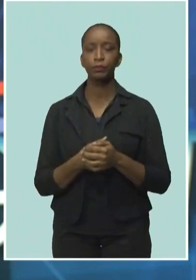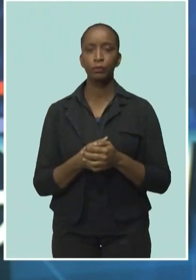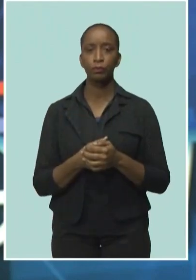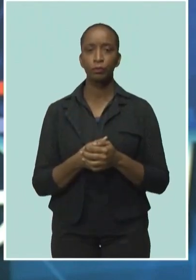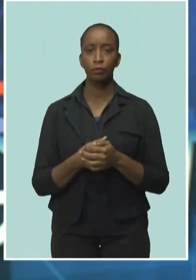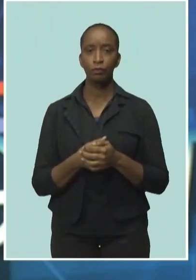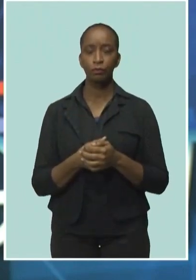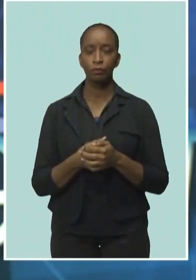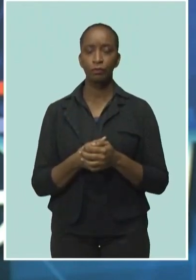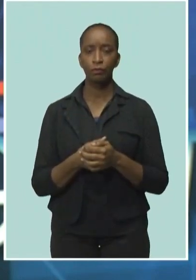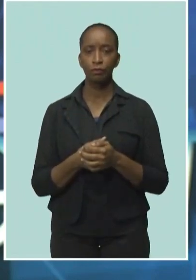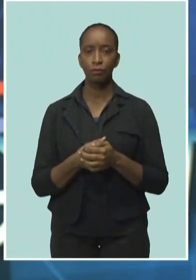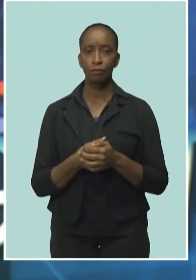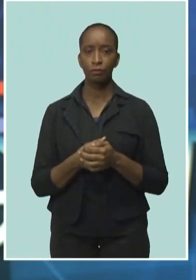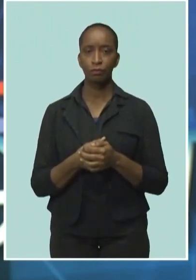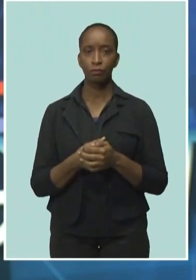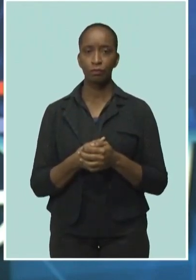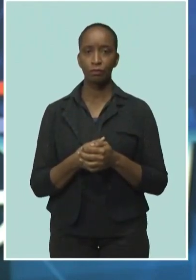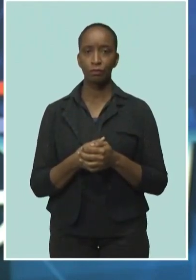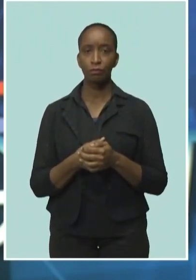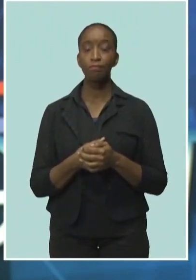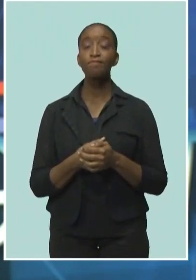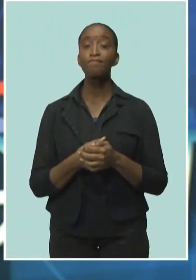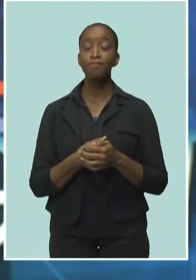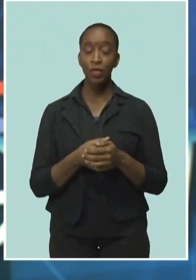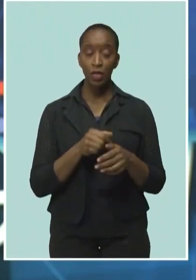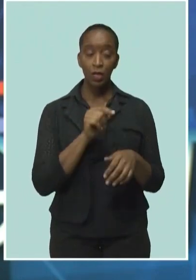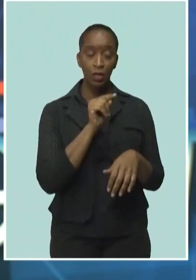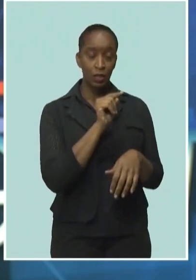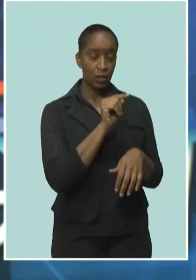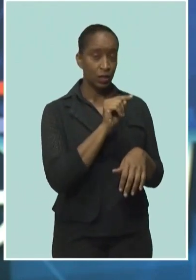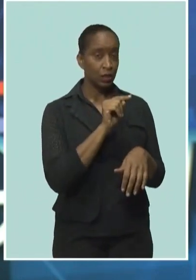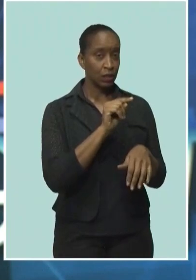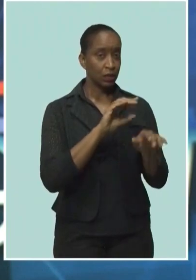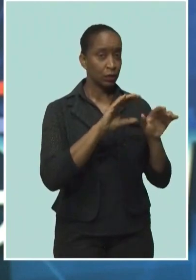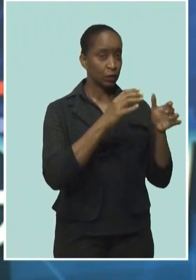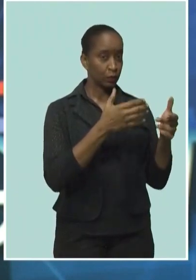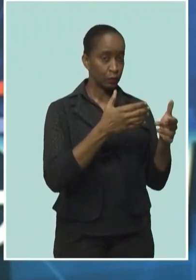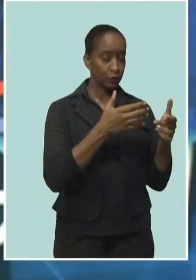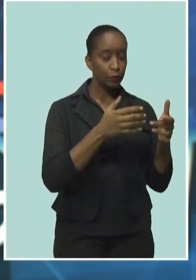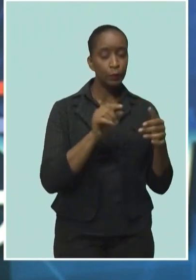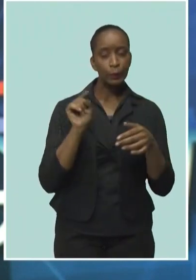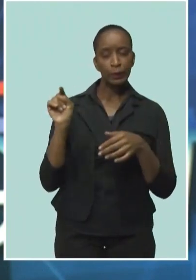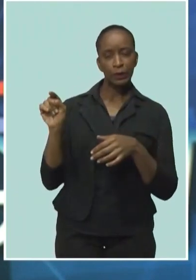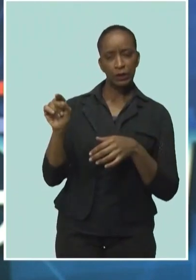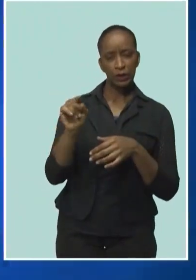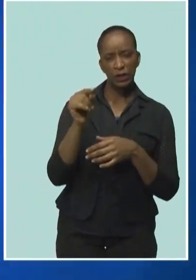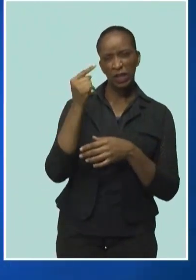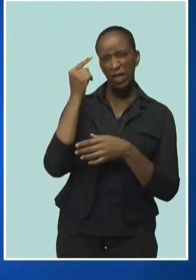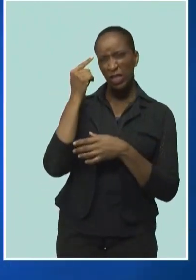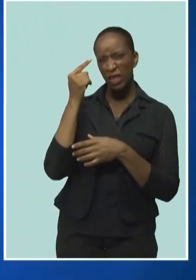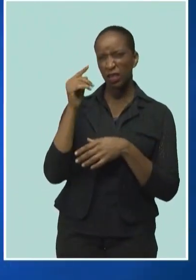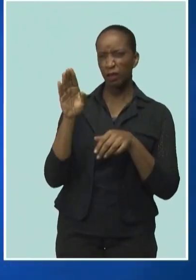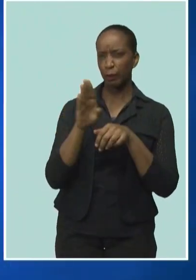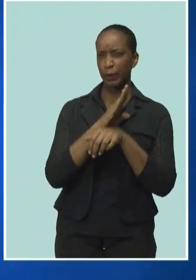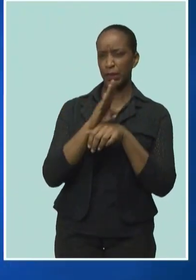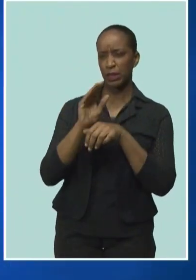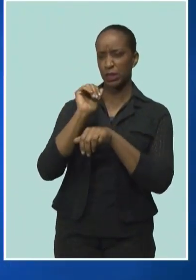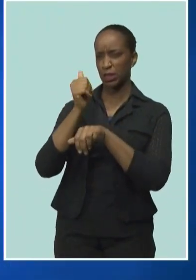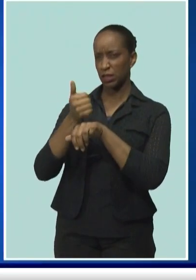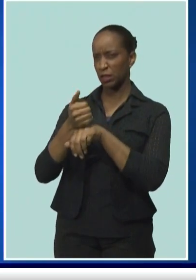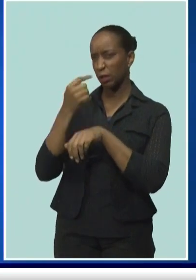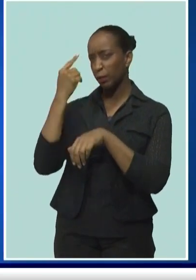and Development, which is known to blacklist countries it considers to be tax havens. What is not so clear